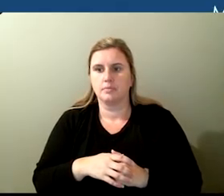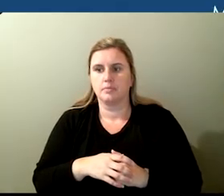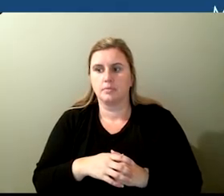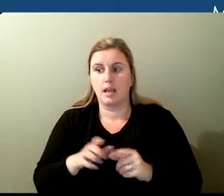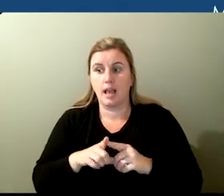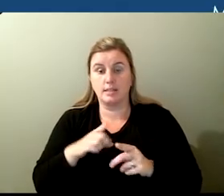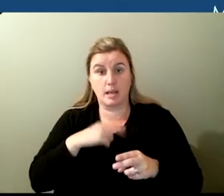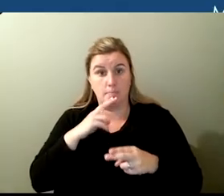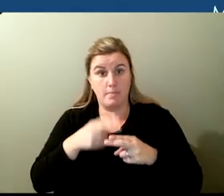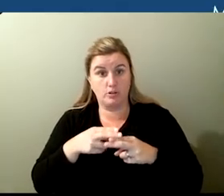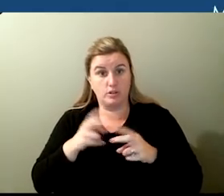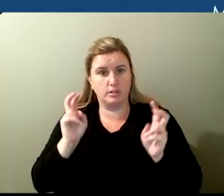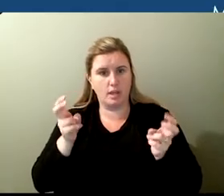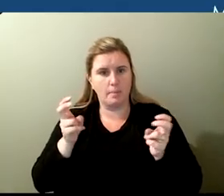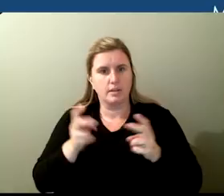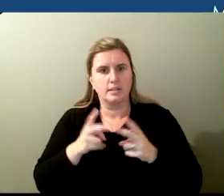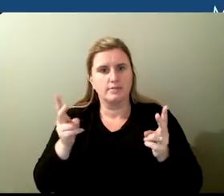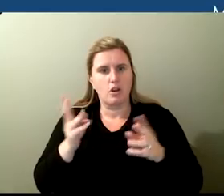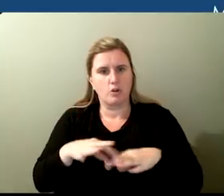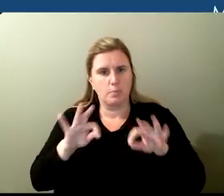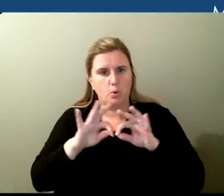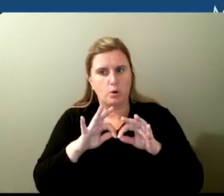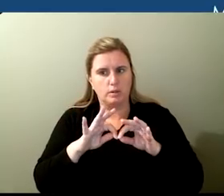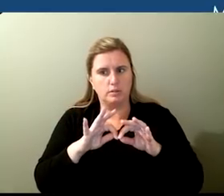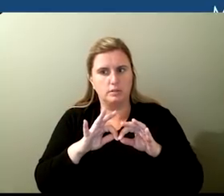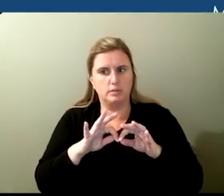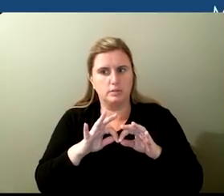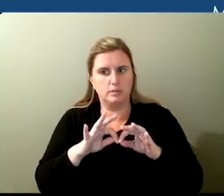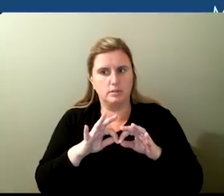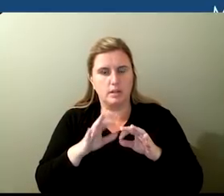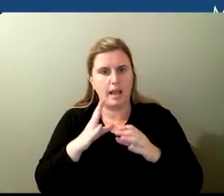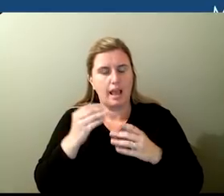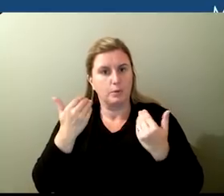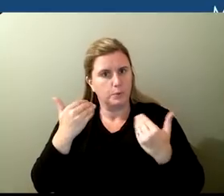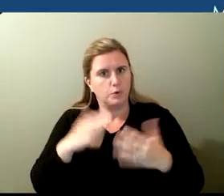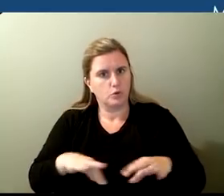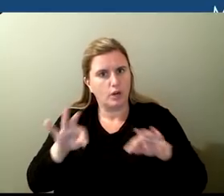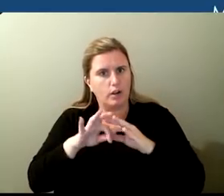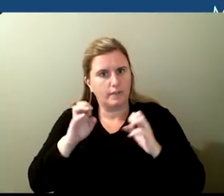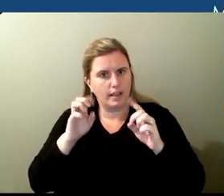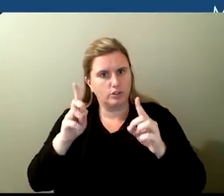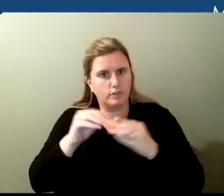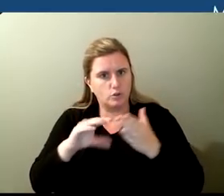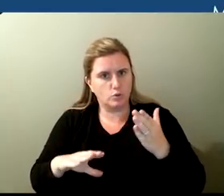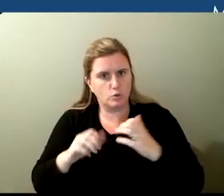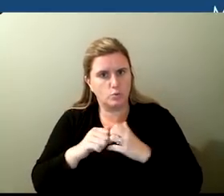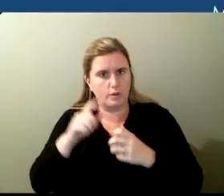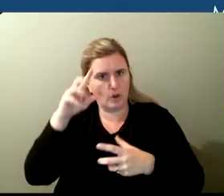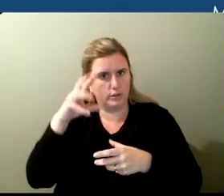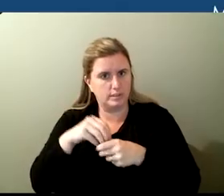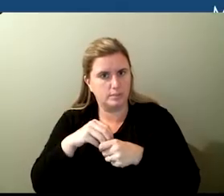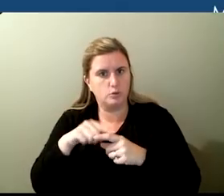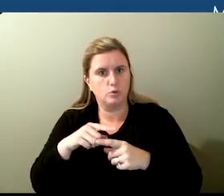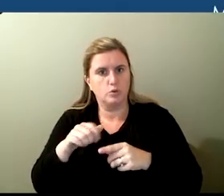As I mentioned on a topic that it's very, very important and critical in the education of our students with autism, which